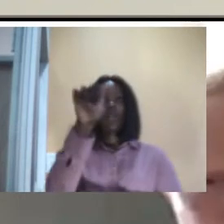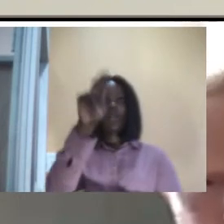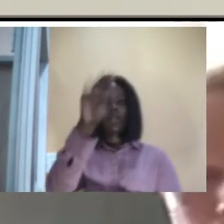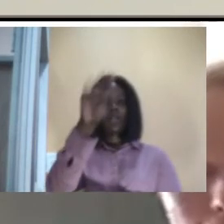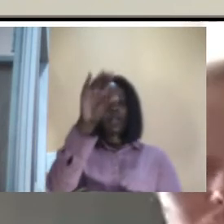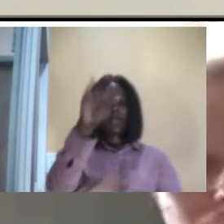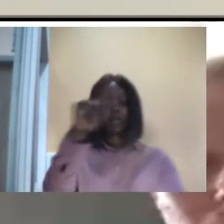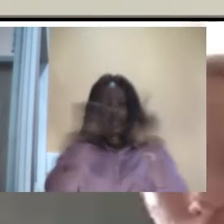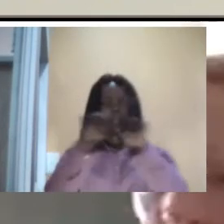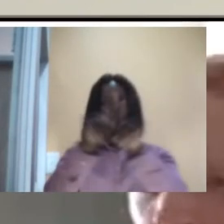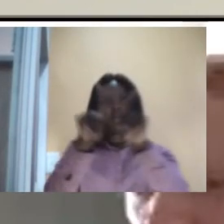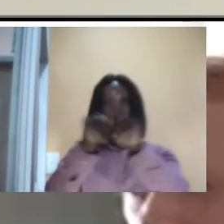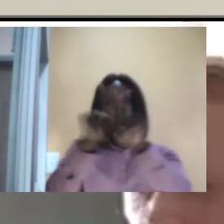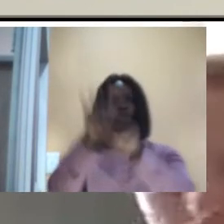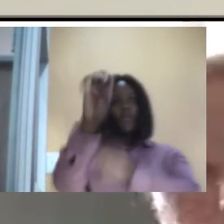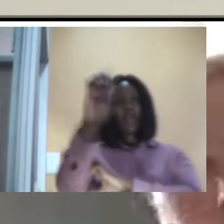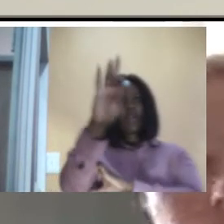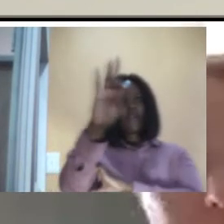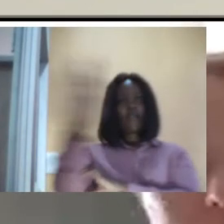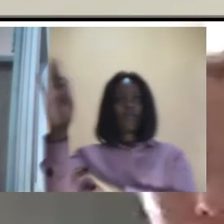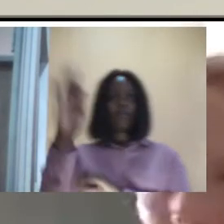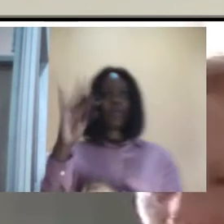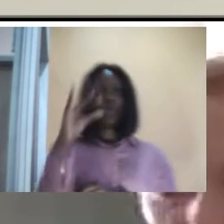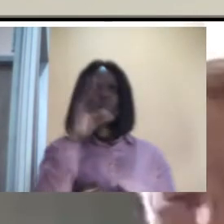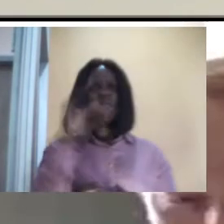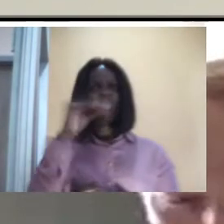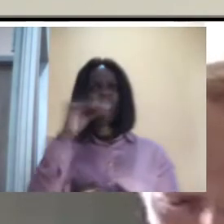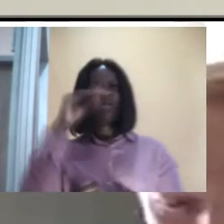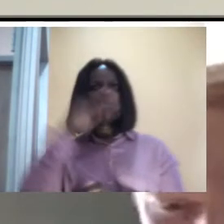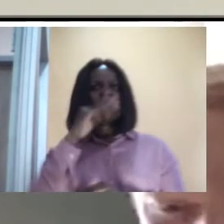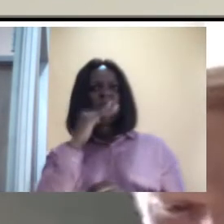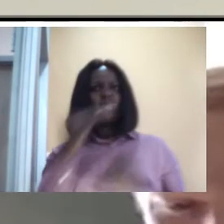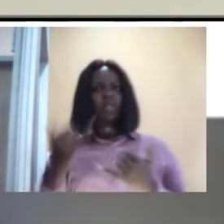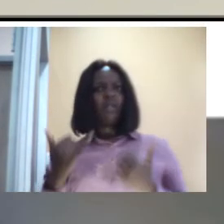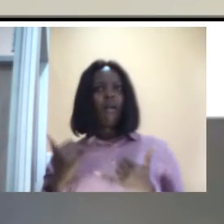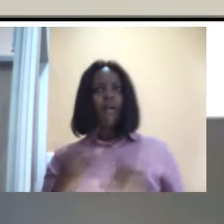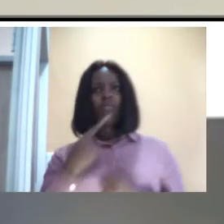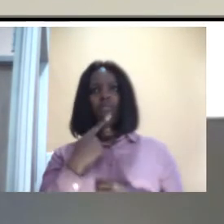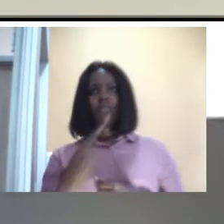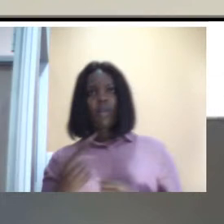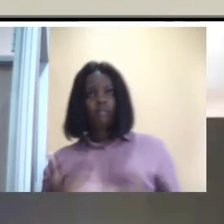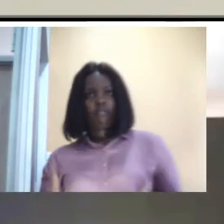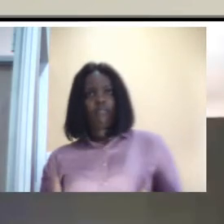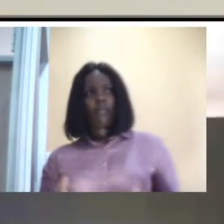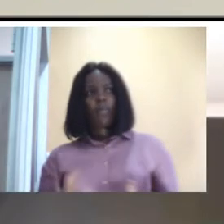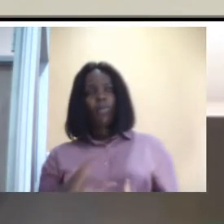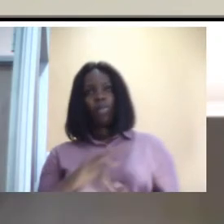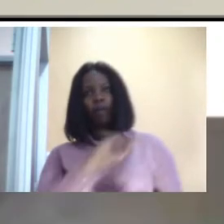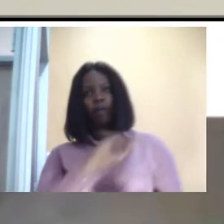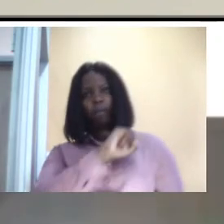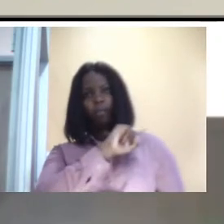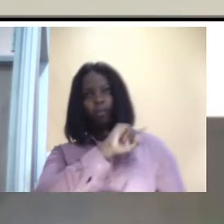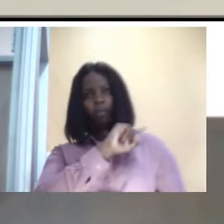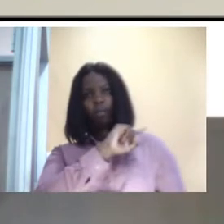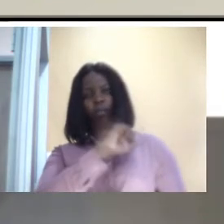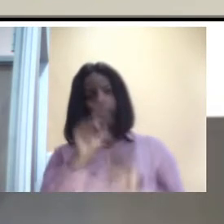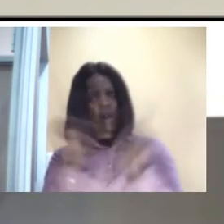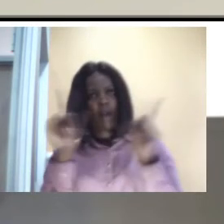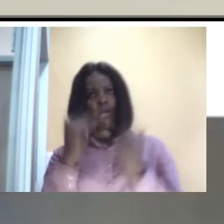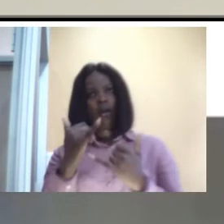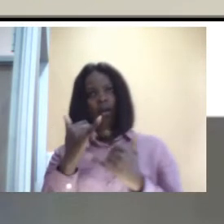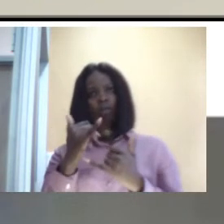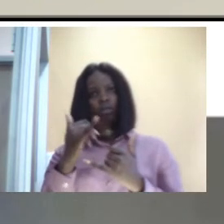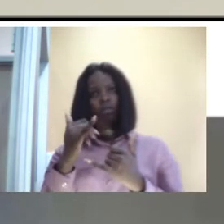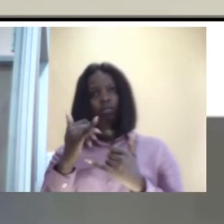here and just rattle off the same rhetoric that they always do. So there's not much substantive matter to tackle over here. Perhaps just to comment on